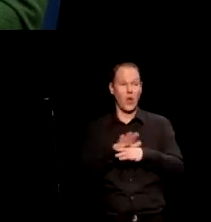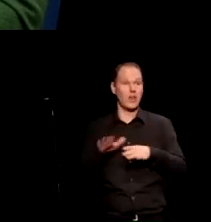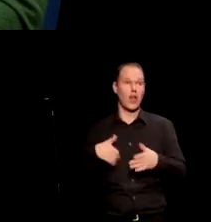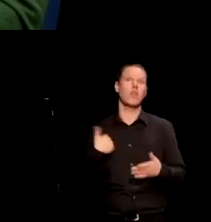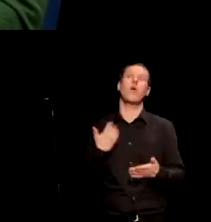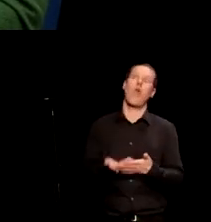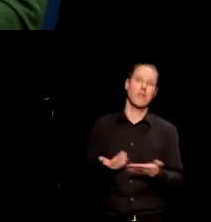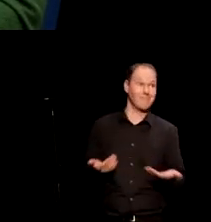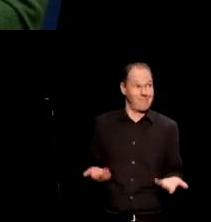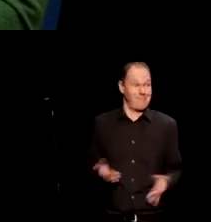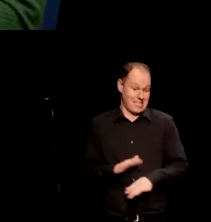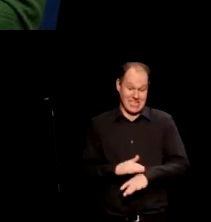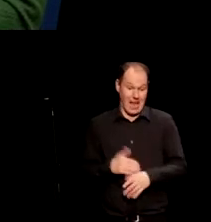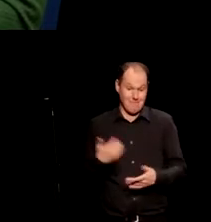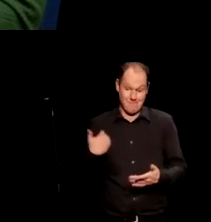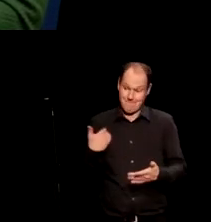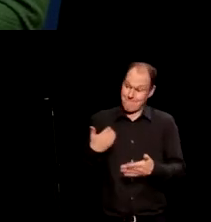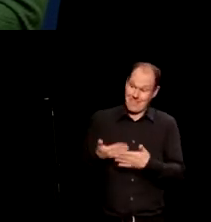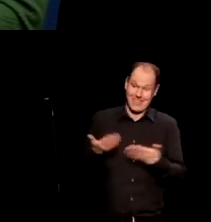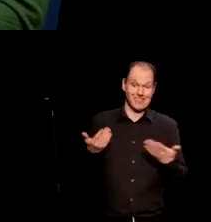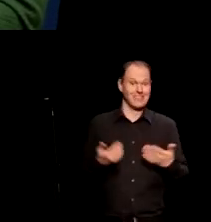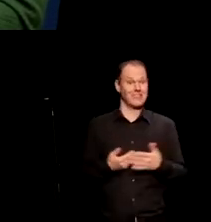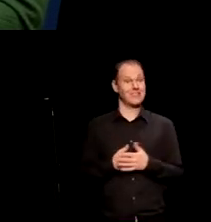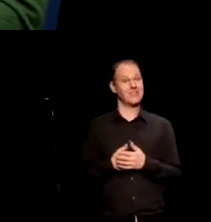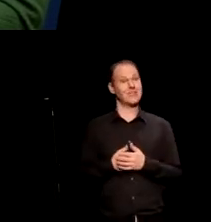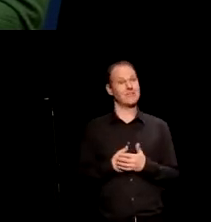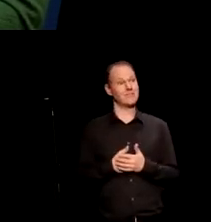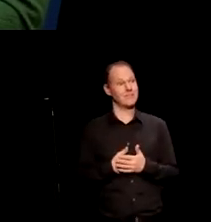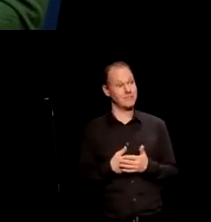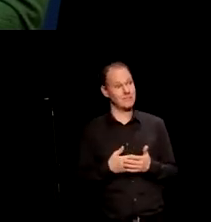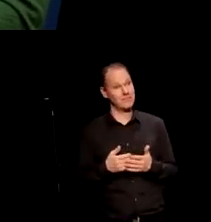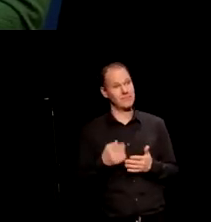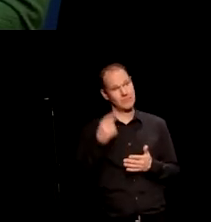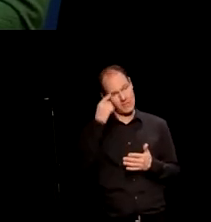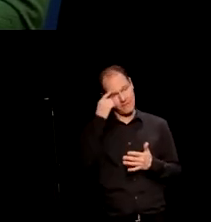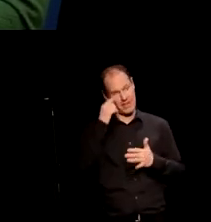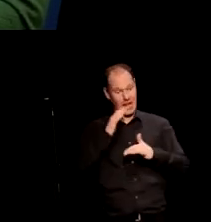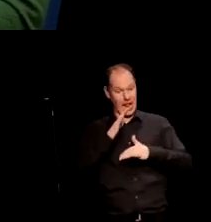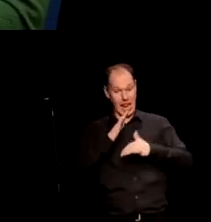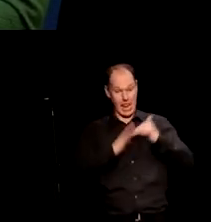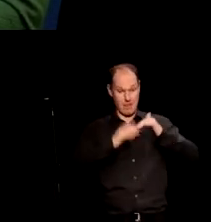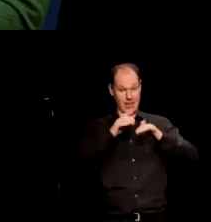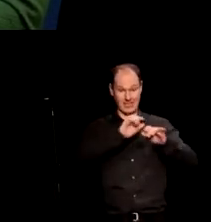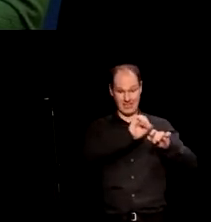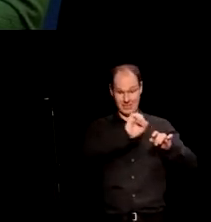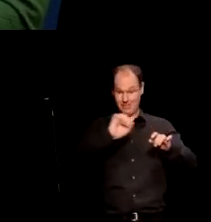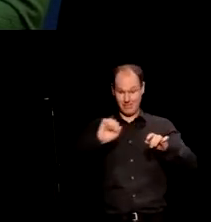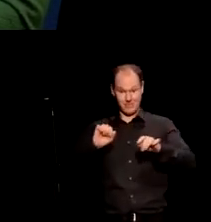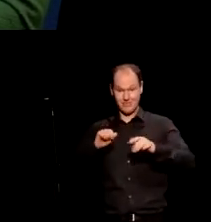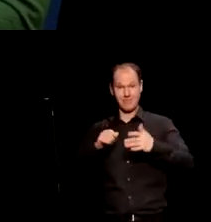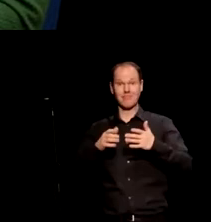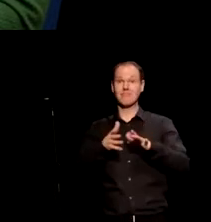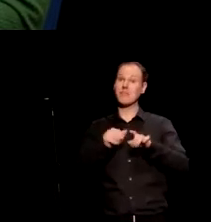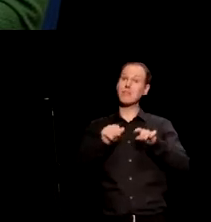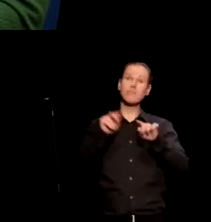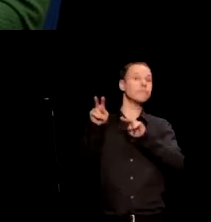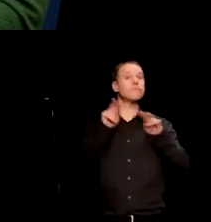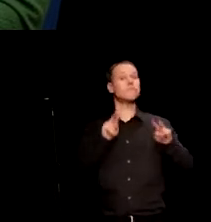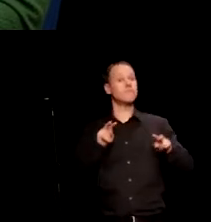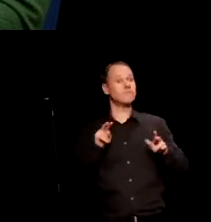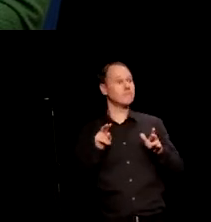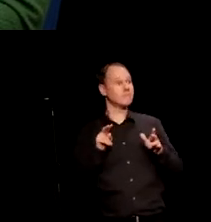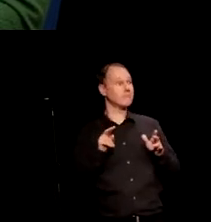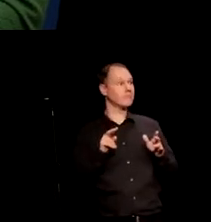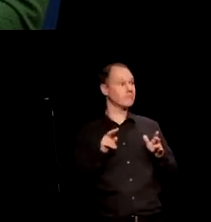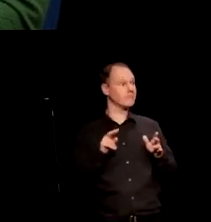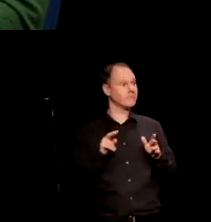taken the time it's taken. So in terms of the people who are in the buildings, looking more like this room than not, and I